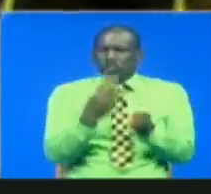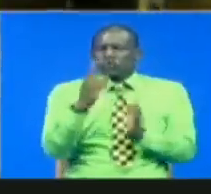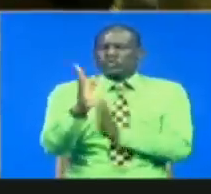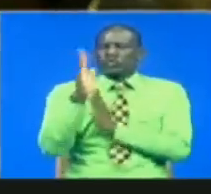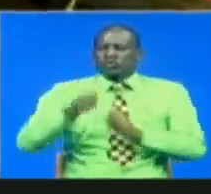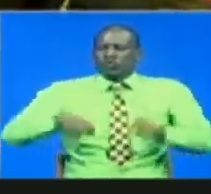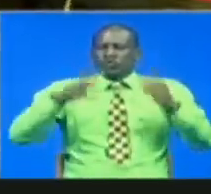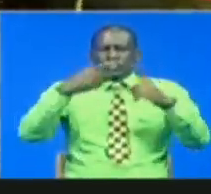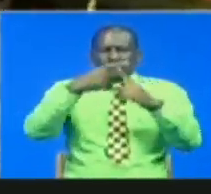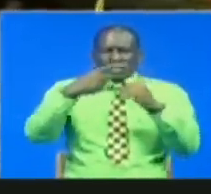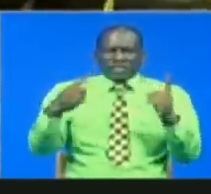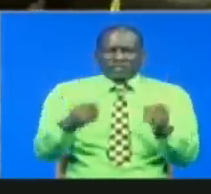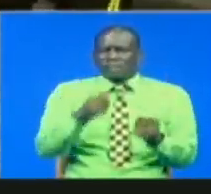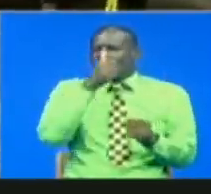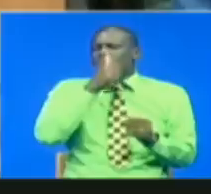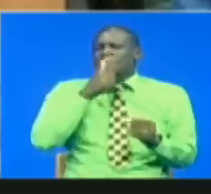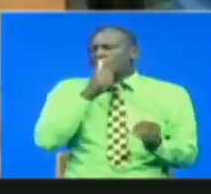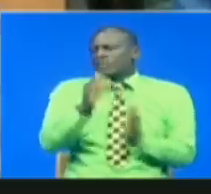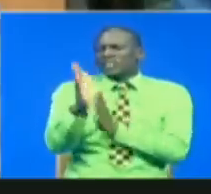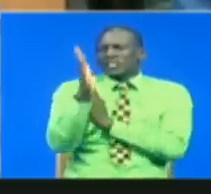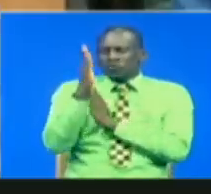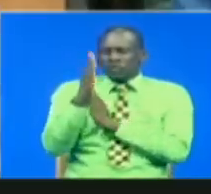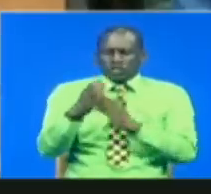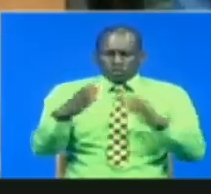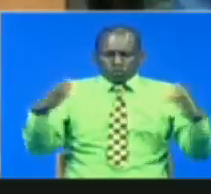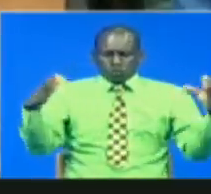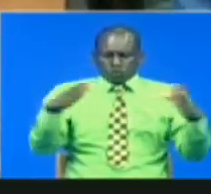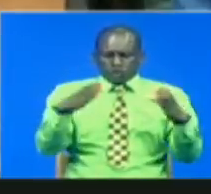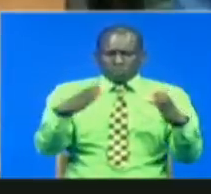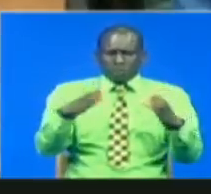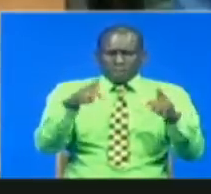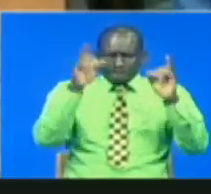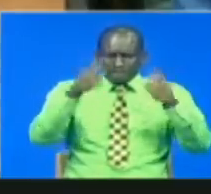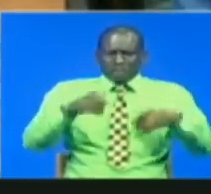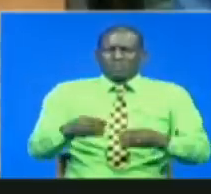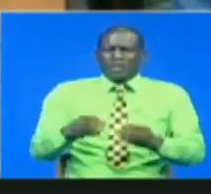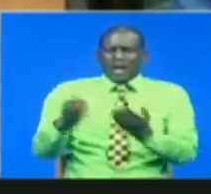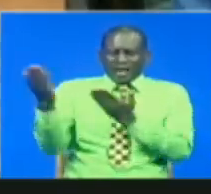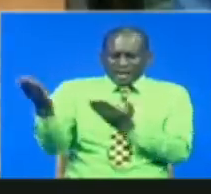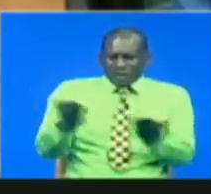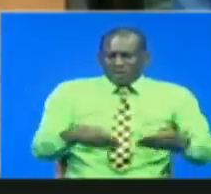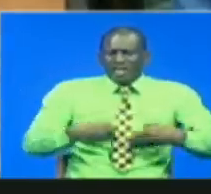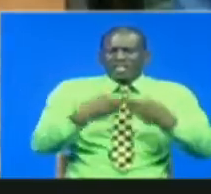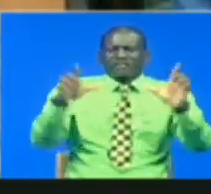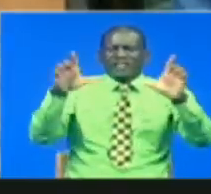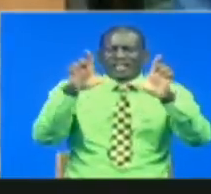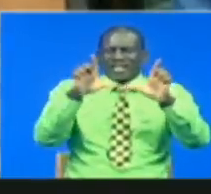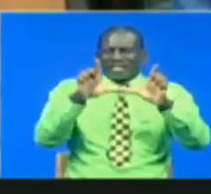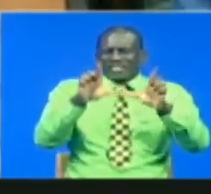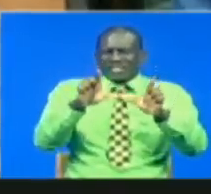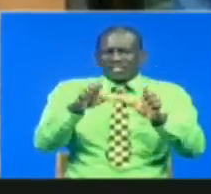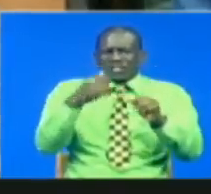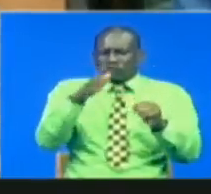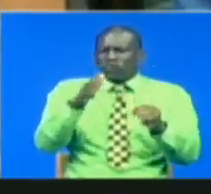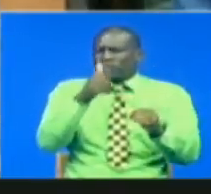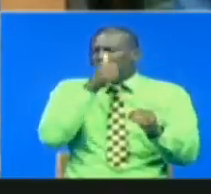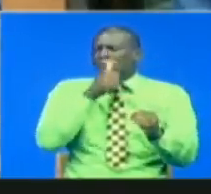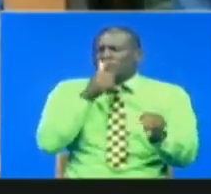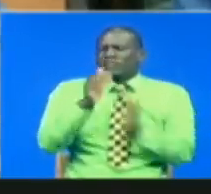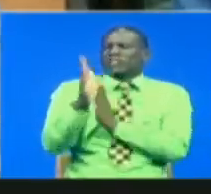Private security firms must be allowed and must be licensed to allow their private